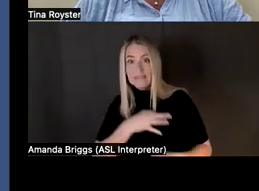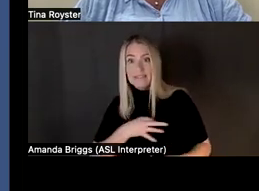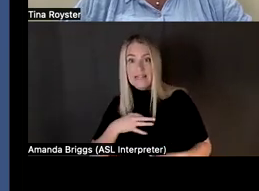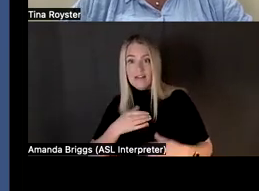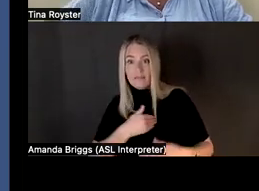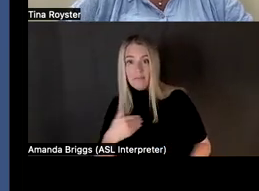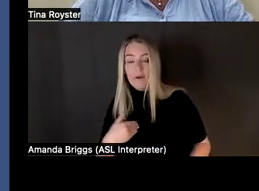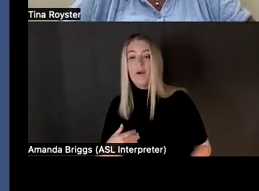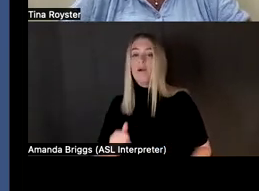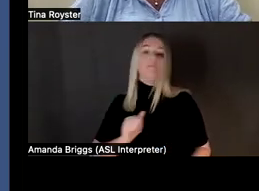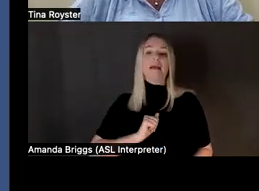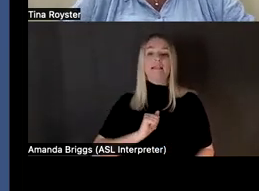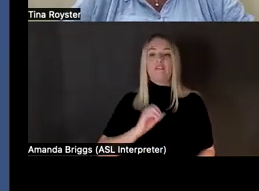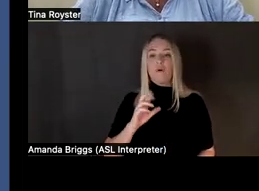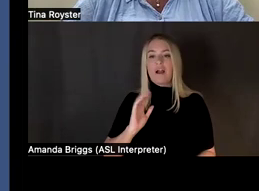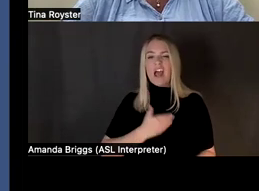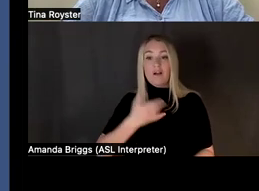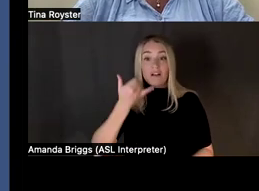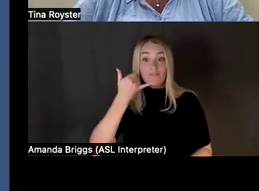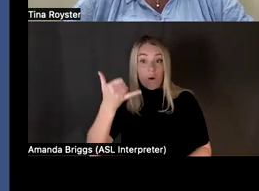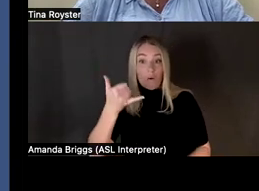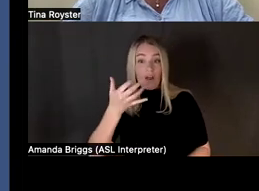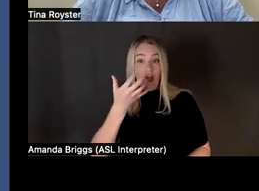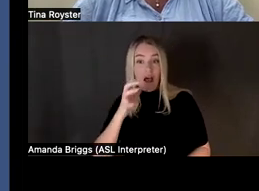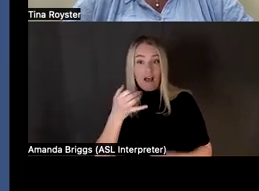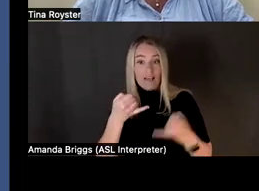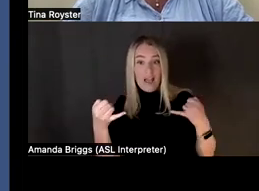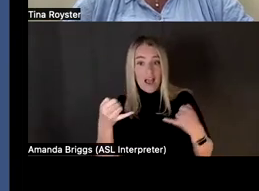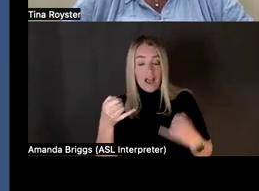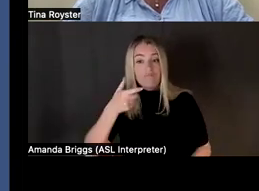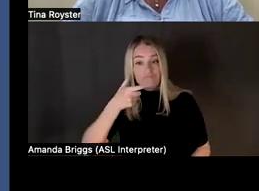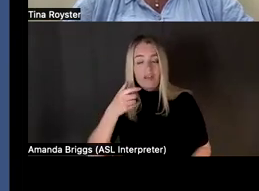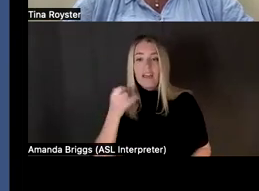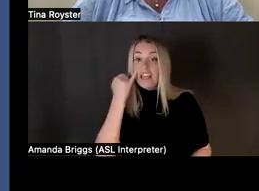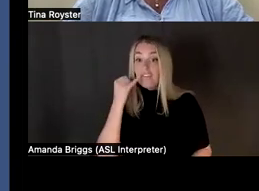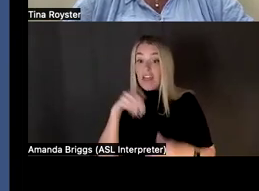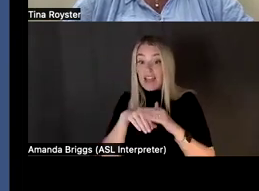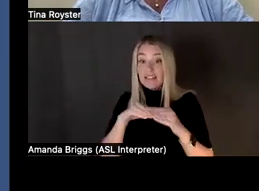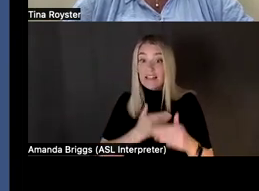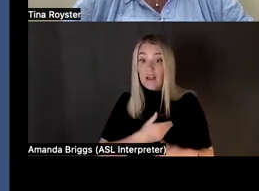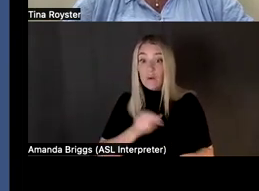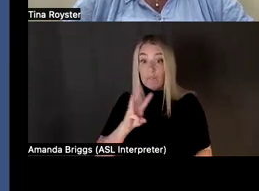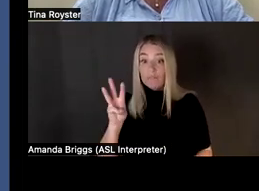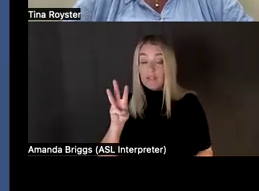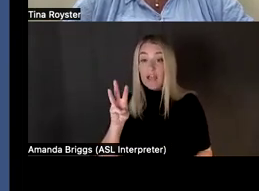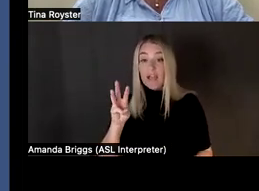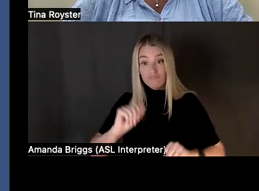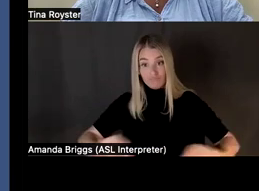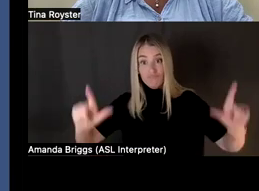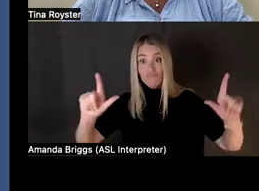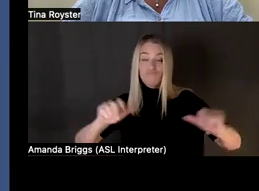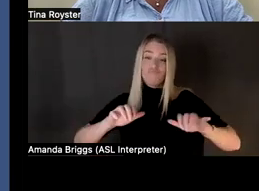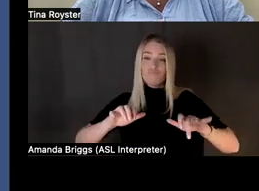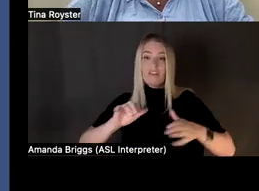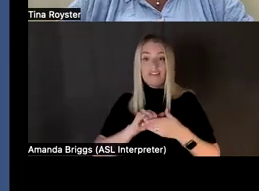myself, or even through our hotline, which if you have access to their website, you can access that